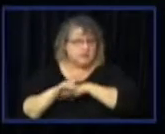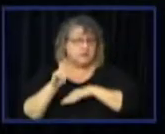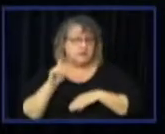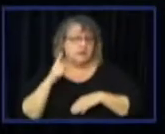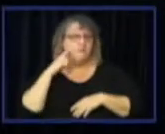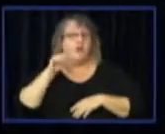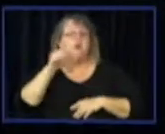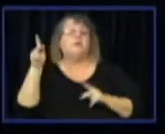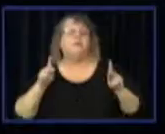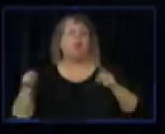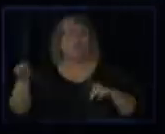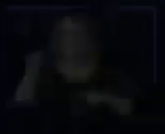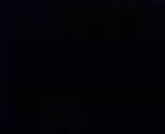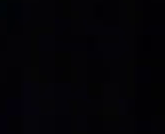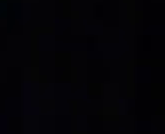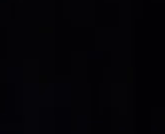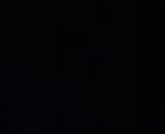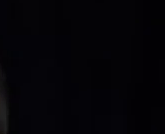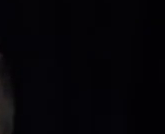for others?